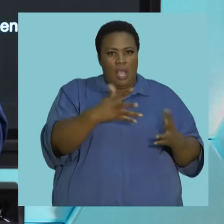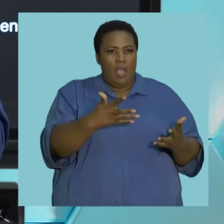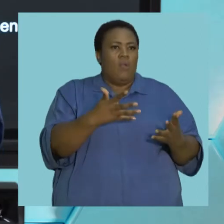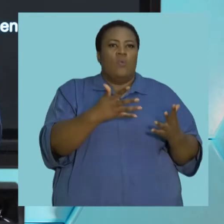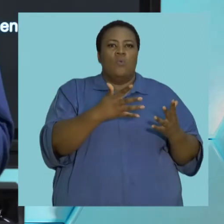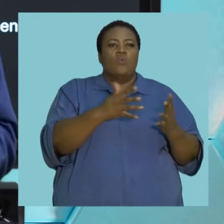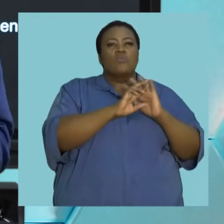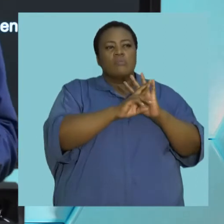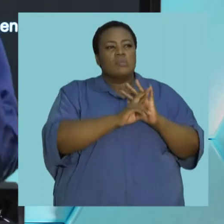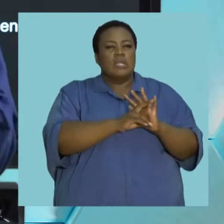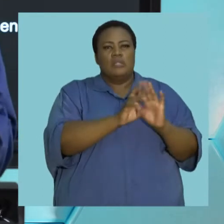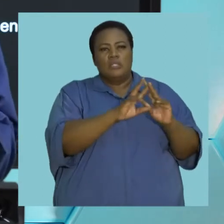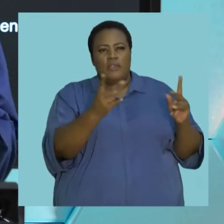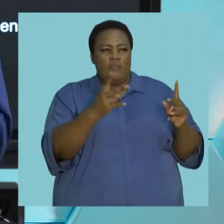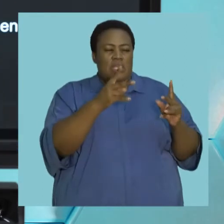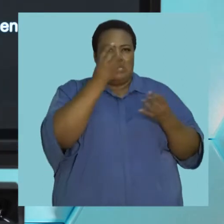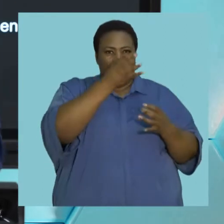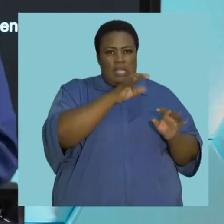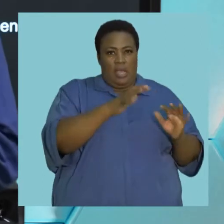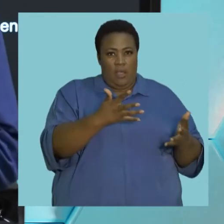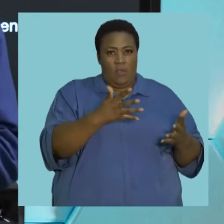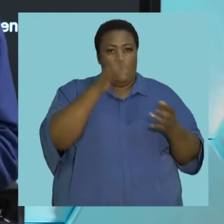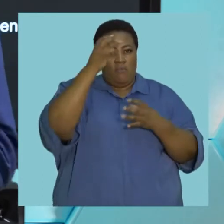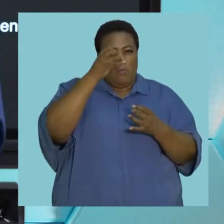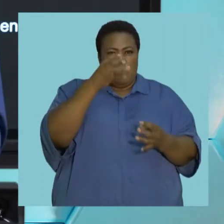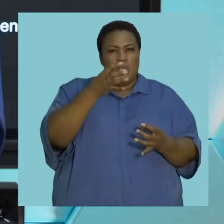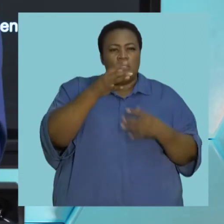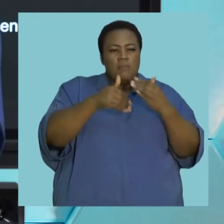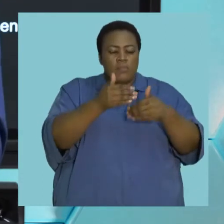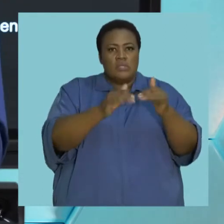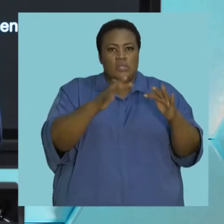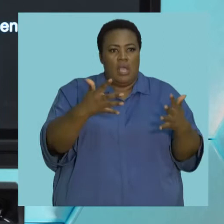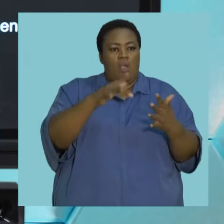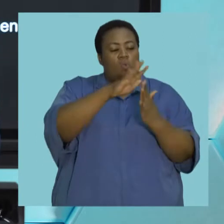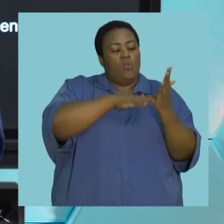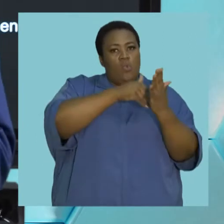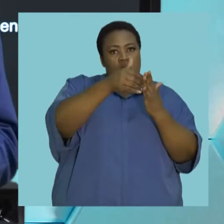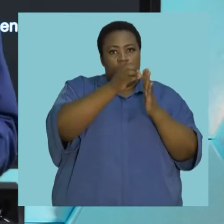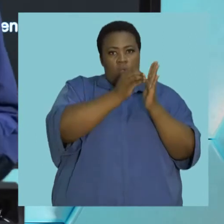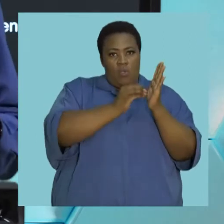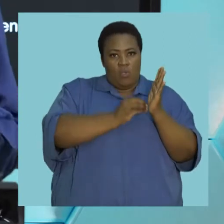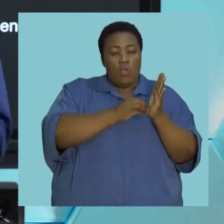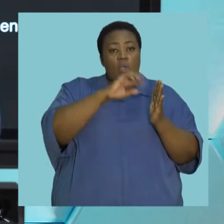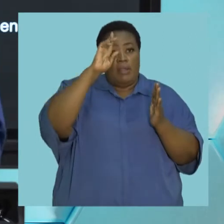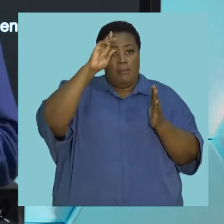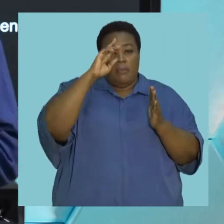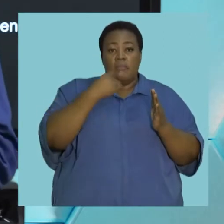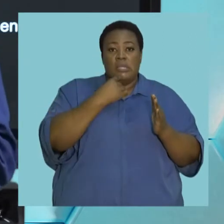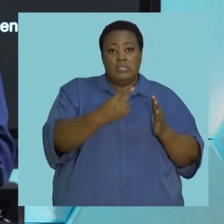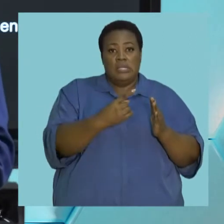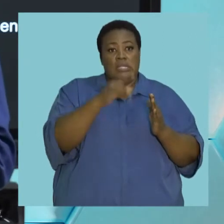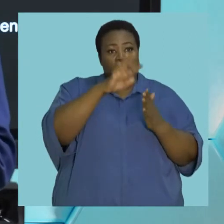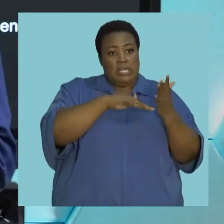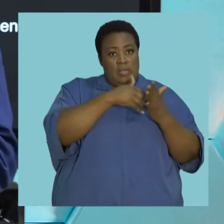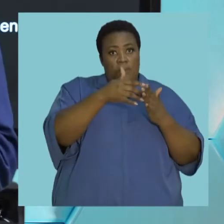how information could be processed and put into a table. And we know that tables are important. It's important in organizing that